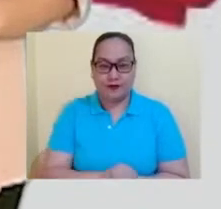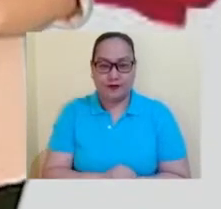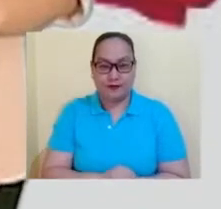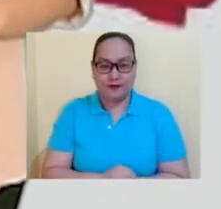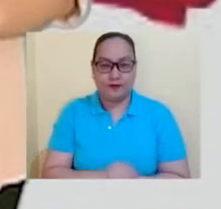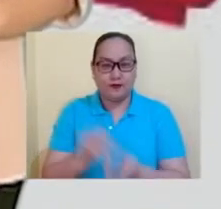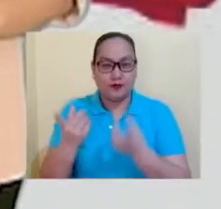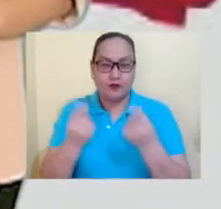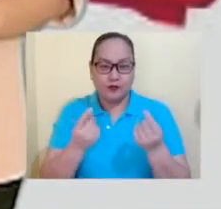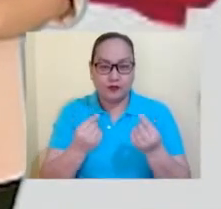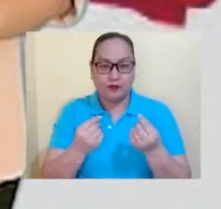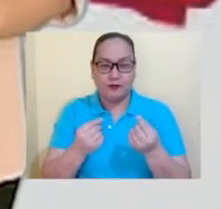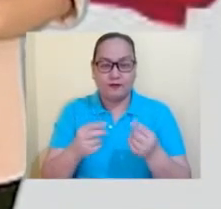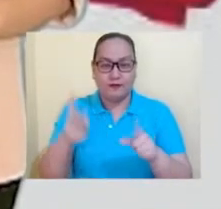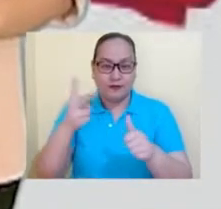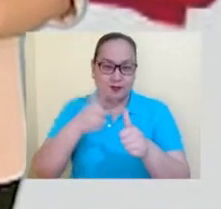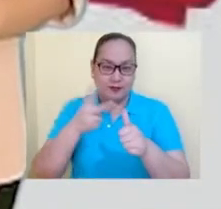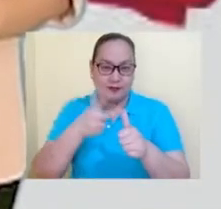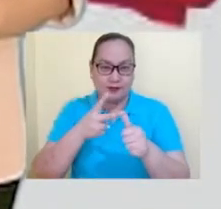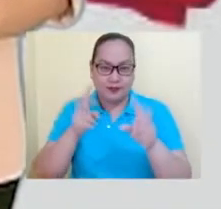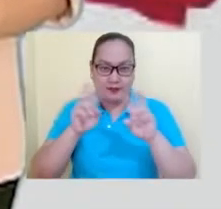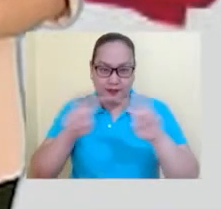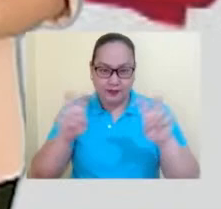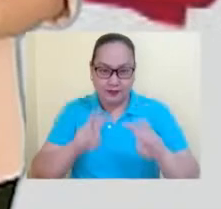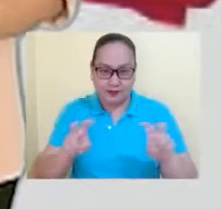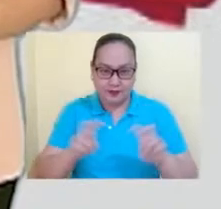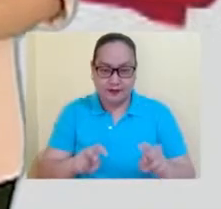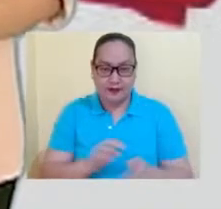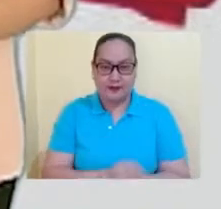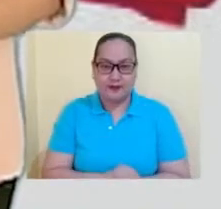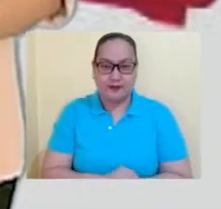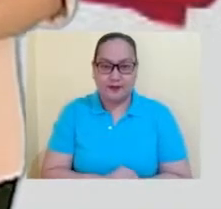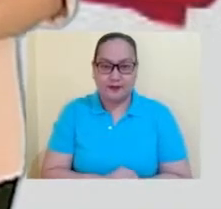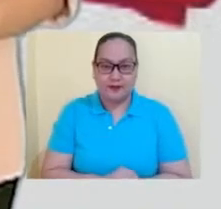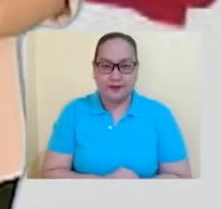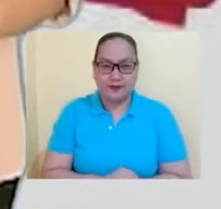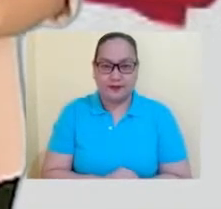4. Conduct secondary survey.